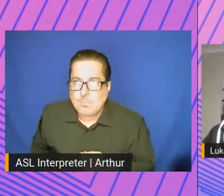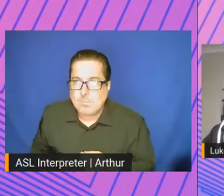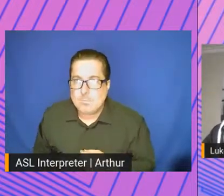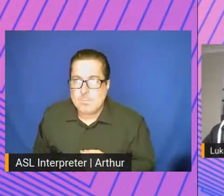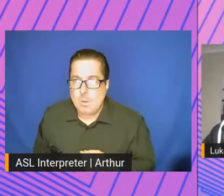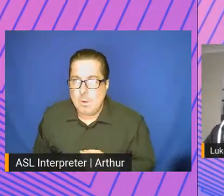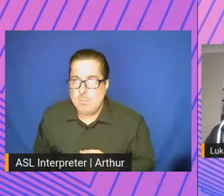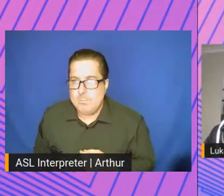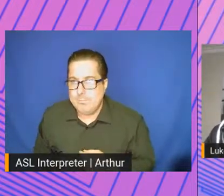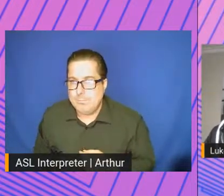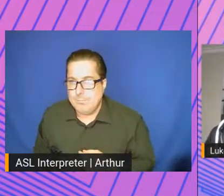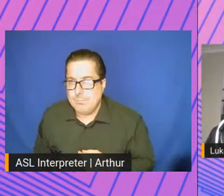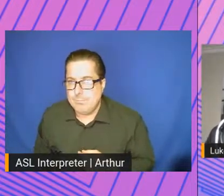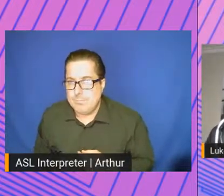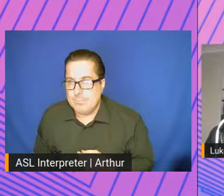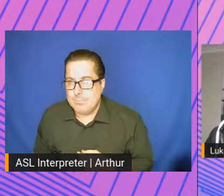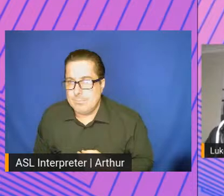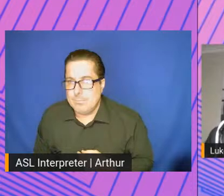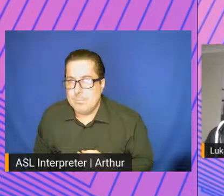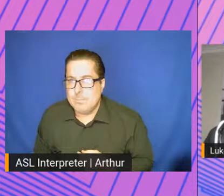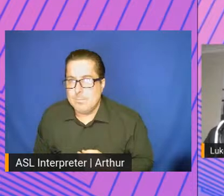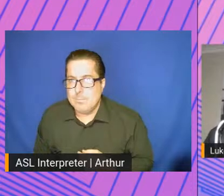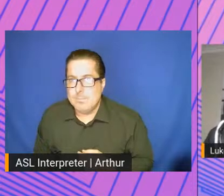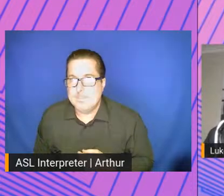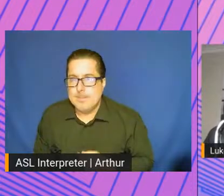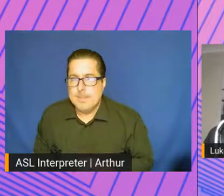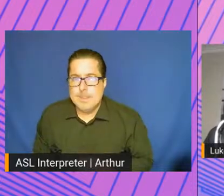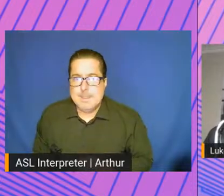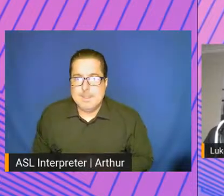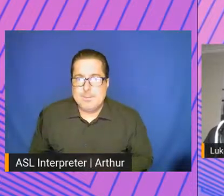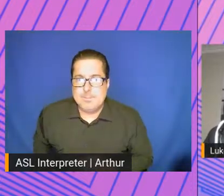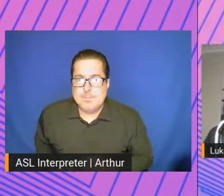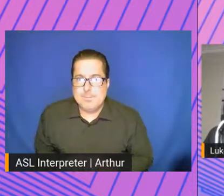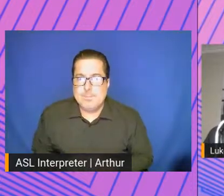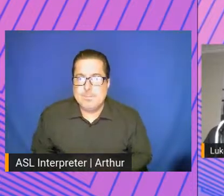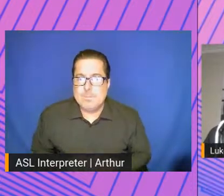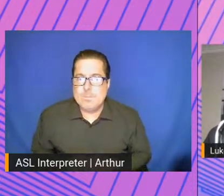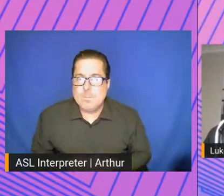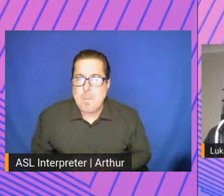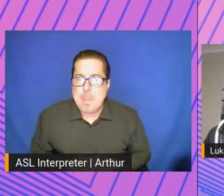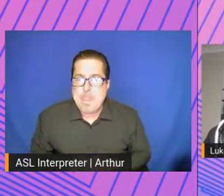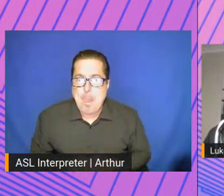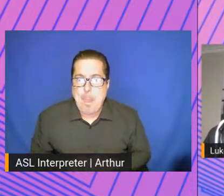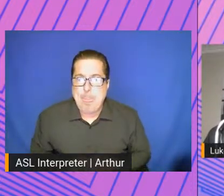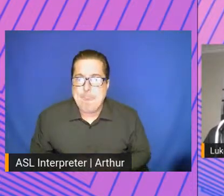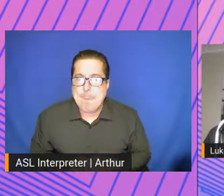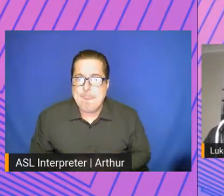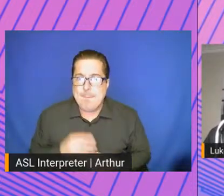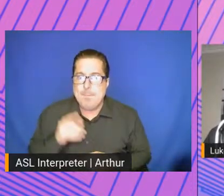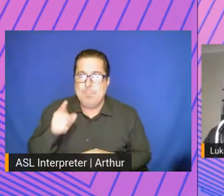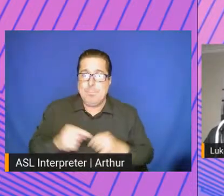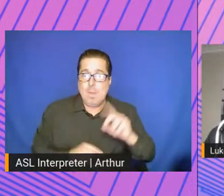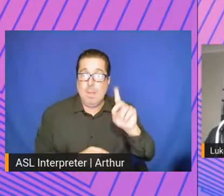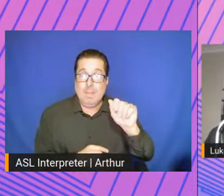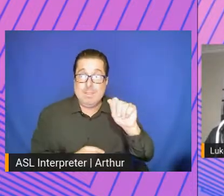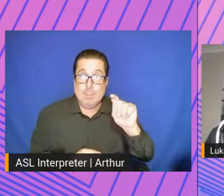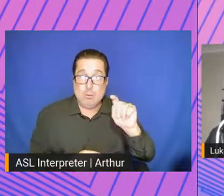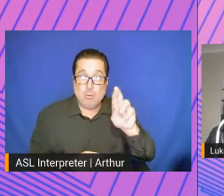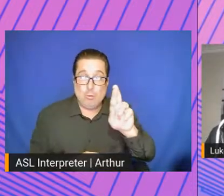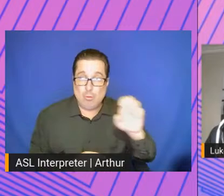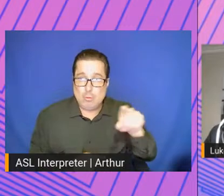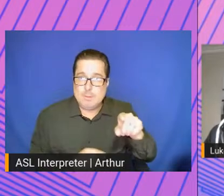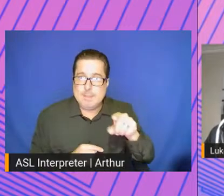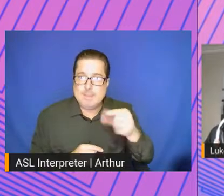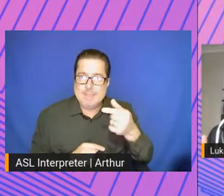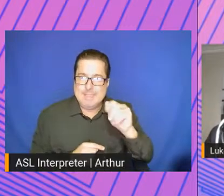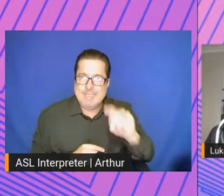that, I've also put Datree. And the reason being is Datree also allow for you to essentially have Git hooks so that